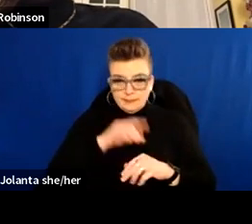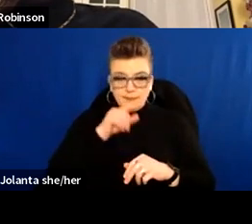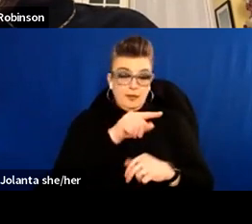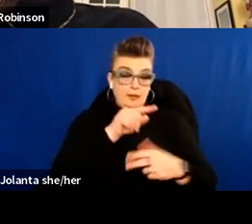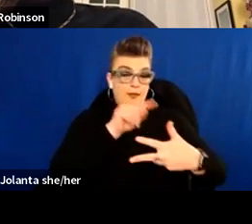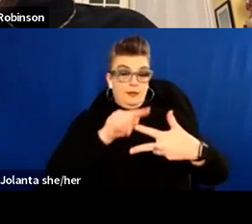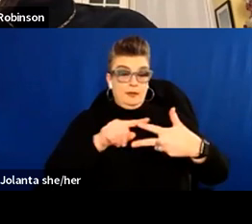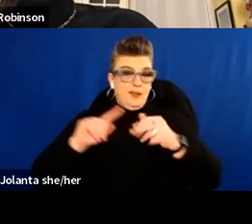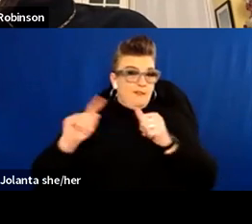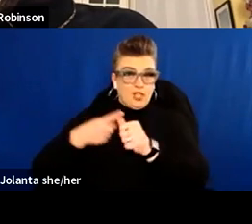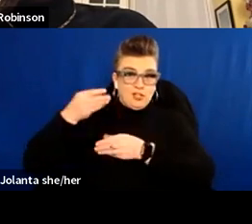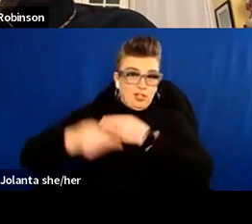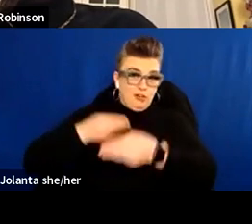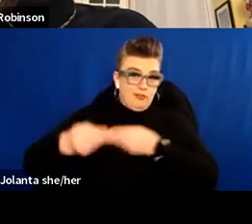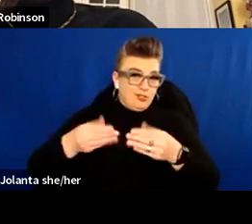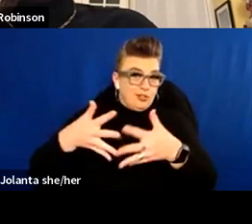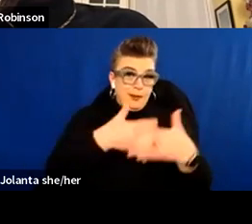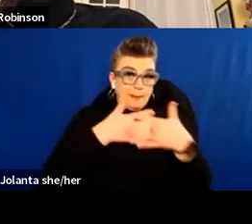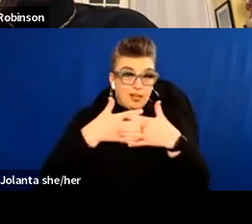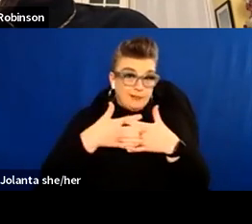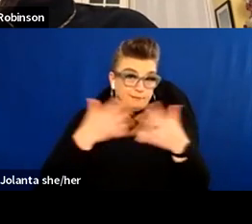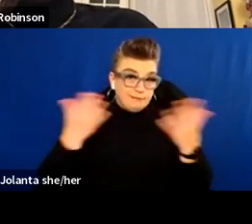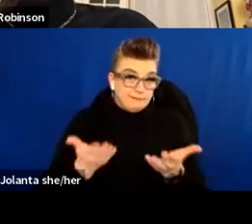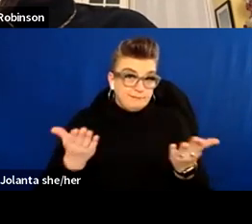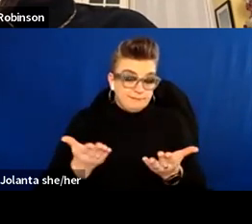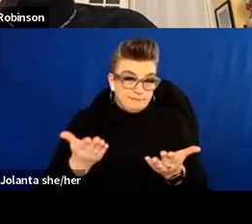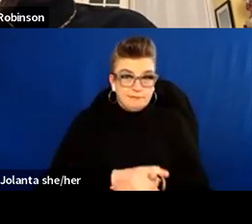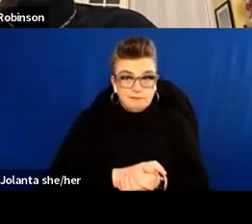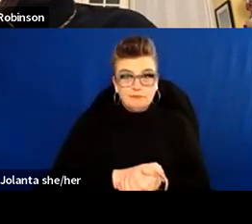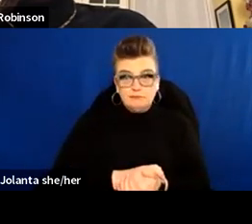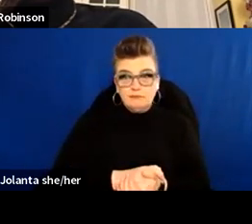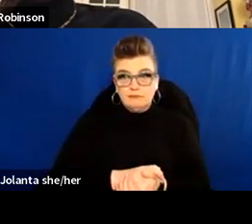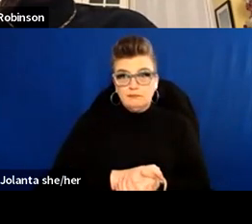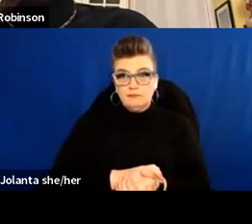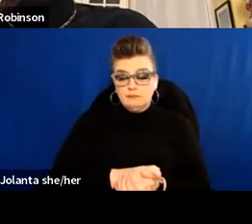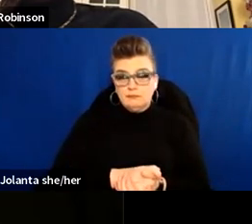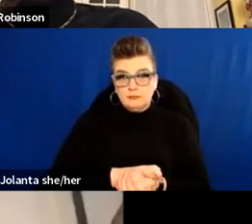my children are first generation american citizens